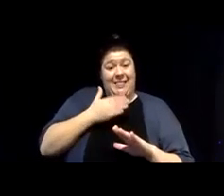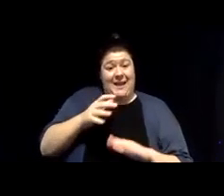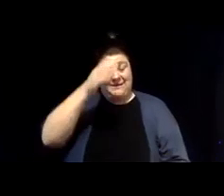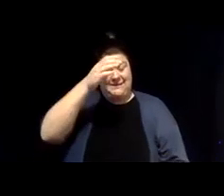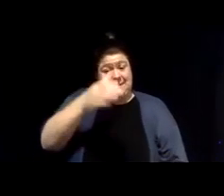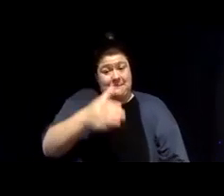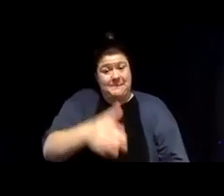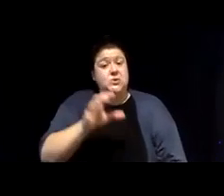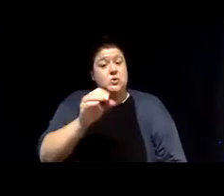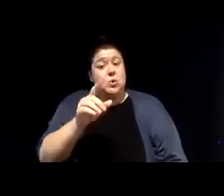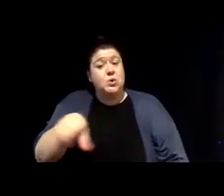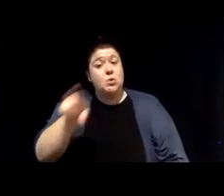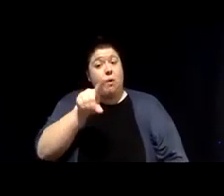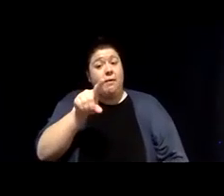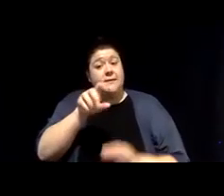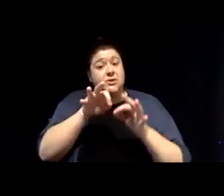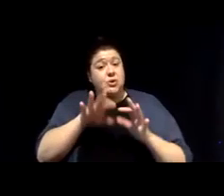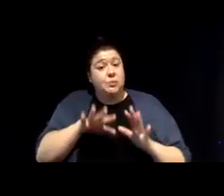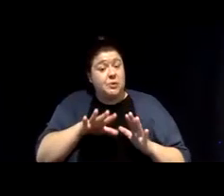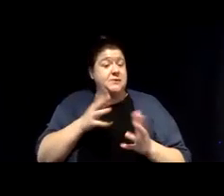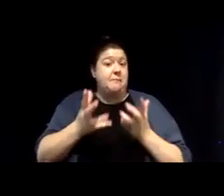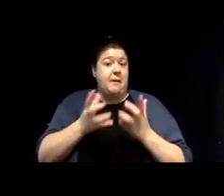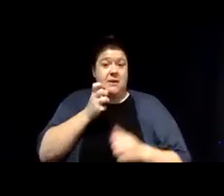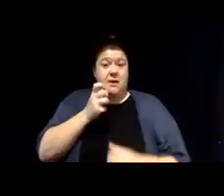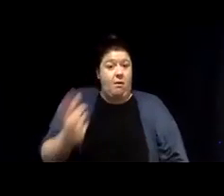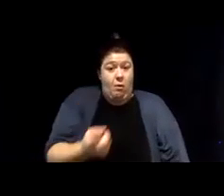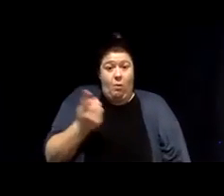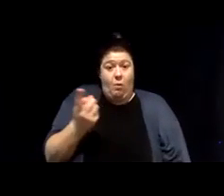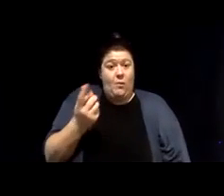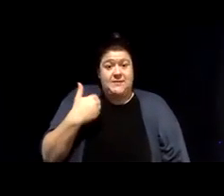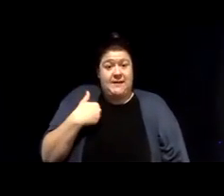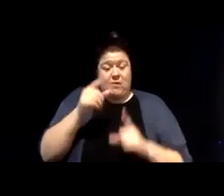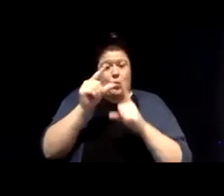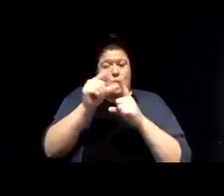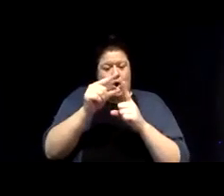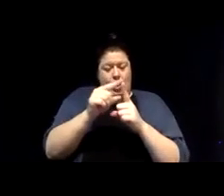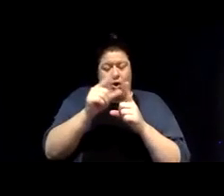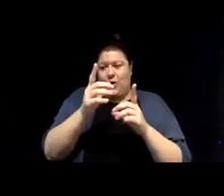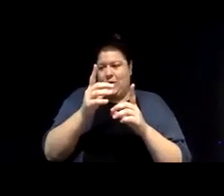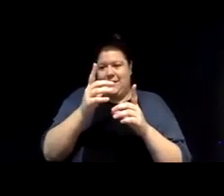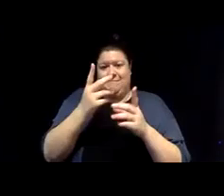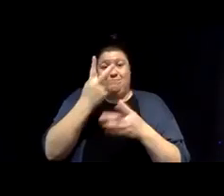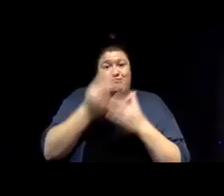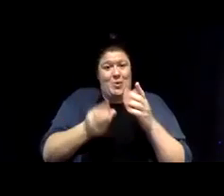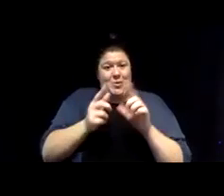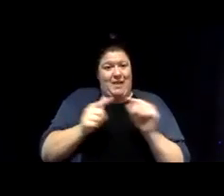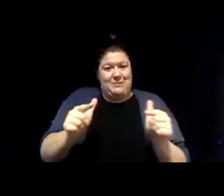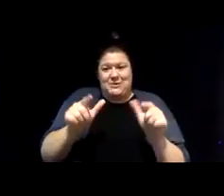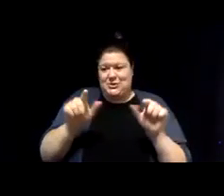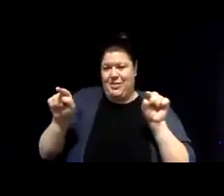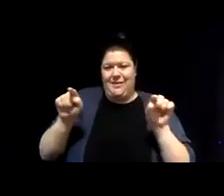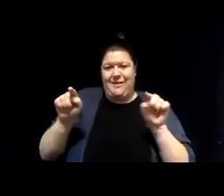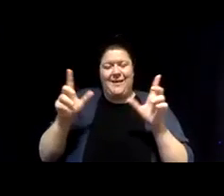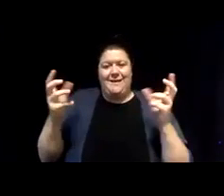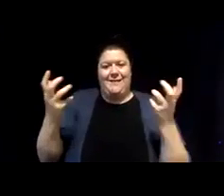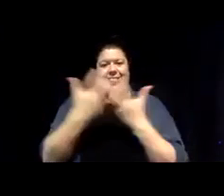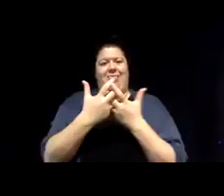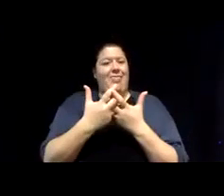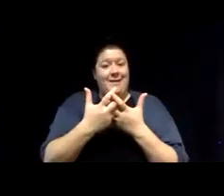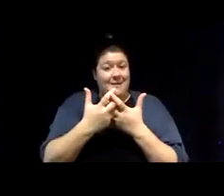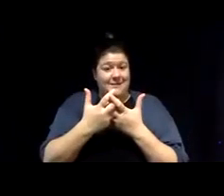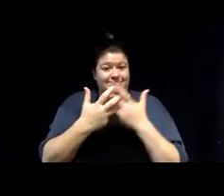as interpreters may not always have words in both languages to convey the meaning, and then what are you going to